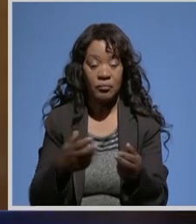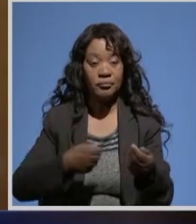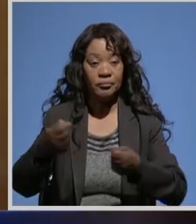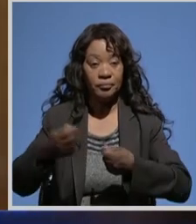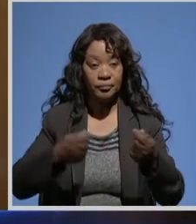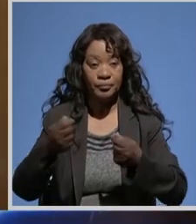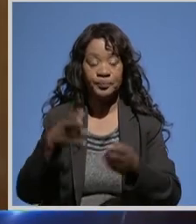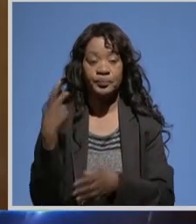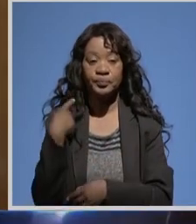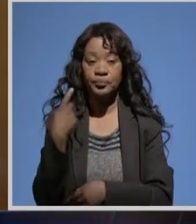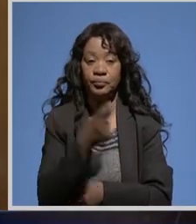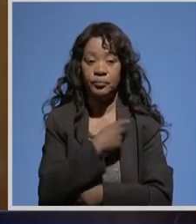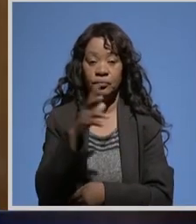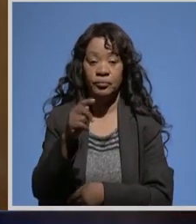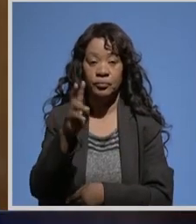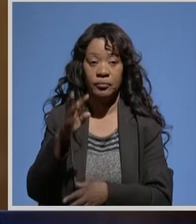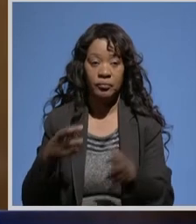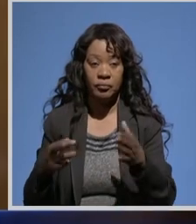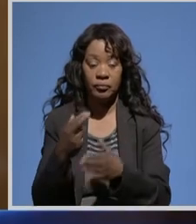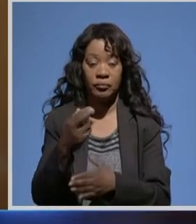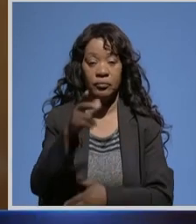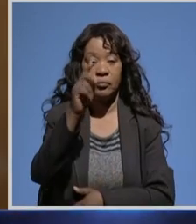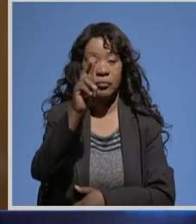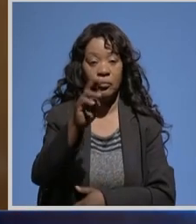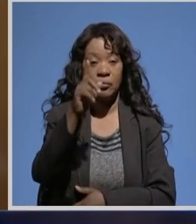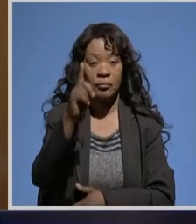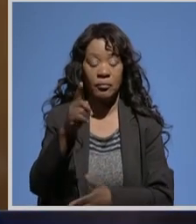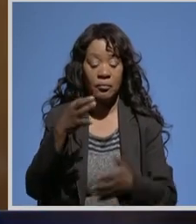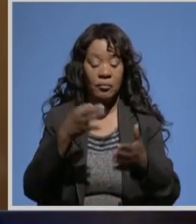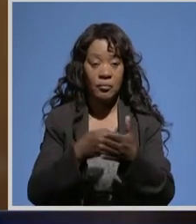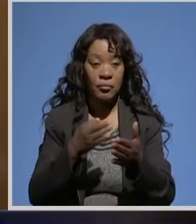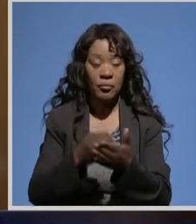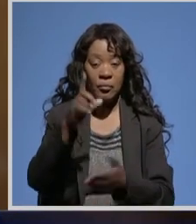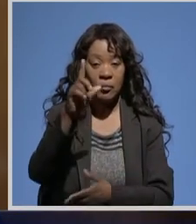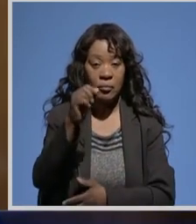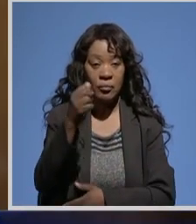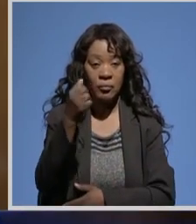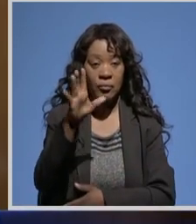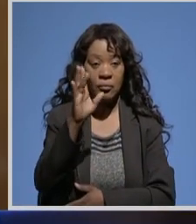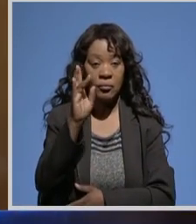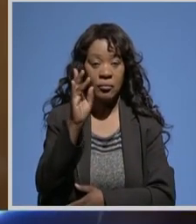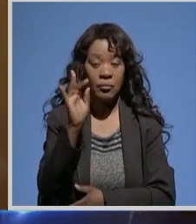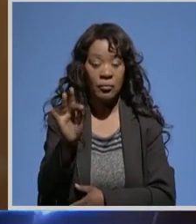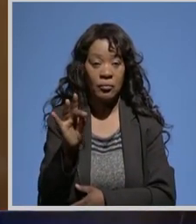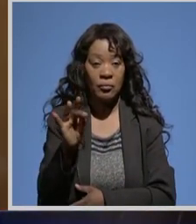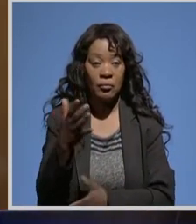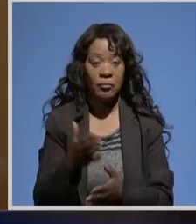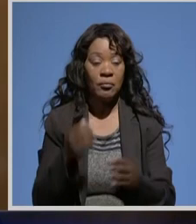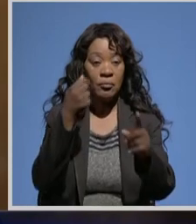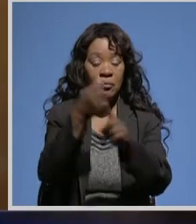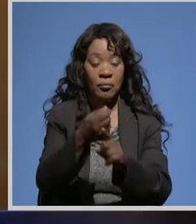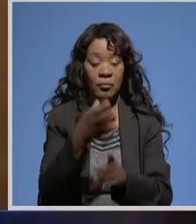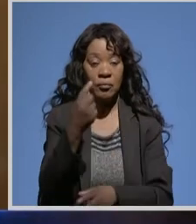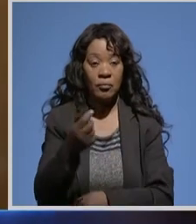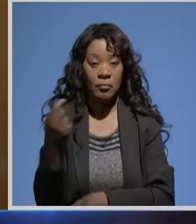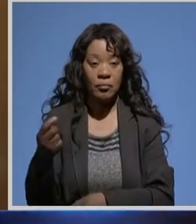Parliament TV was launched on 21st February 2018 with the aim of being a tool for